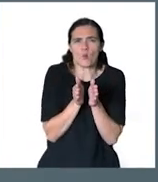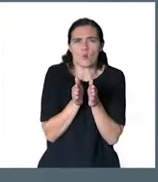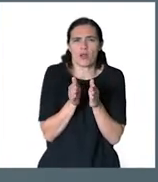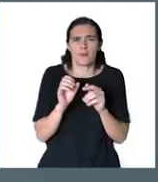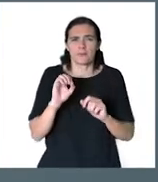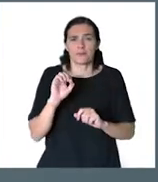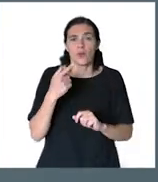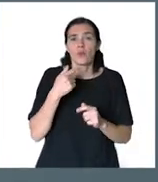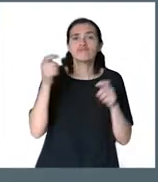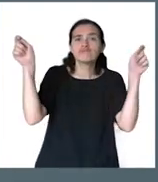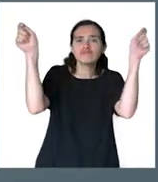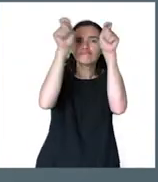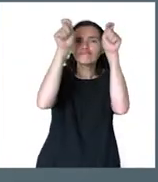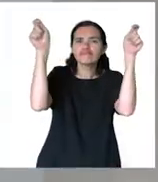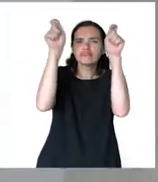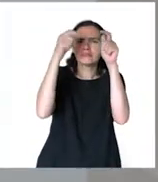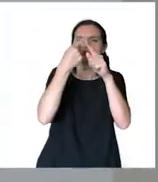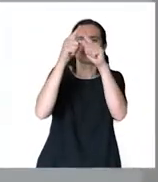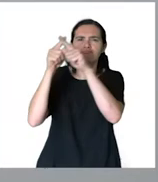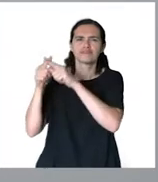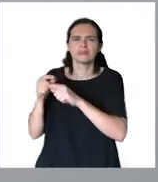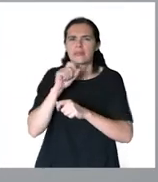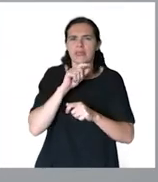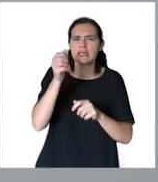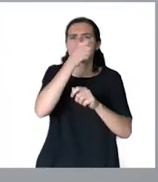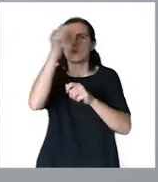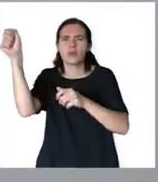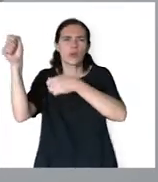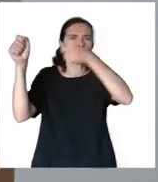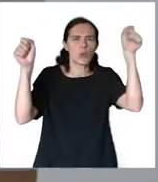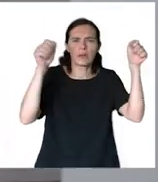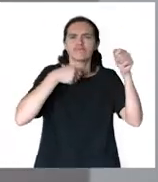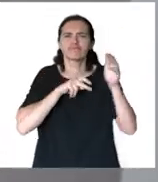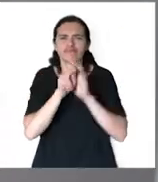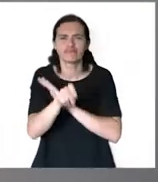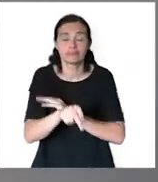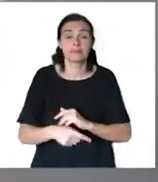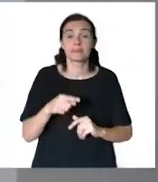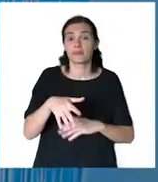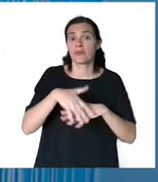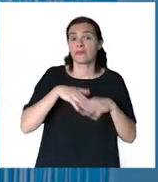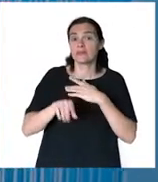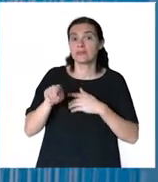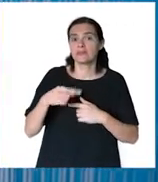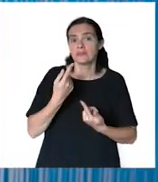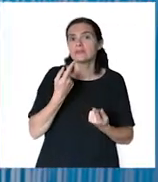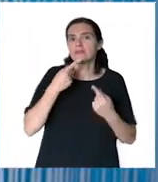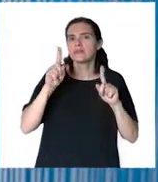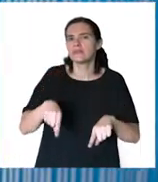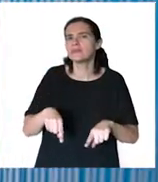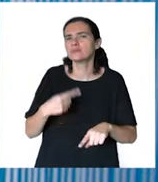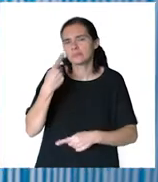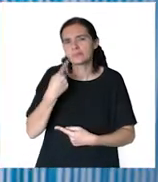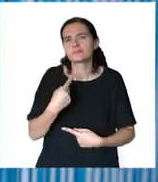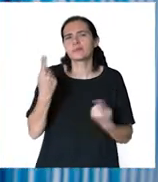you have a curtain, a series of curtains that you have to push through. By doing that, she's again forcing